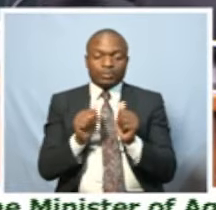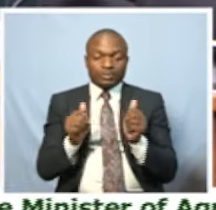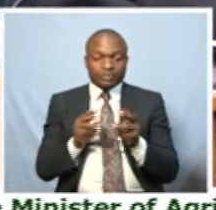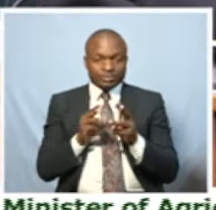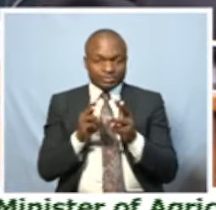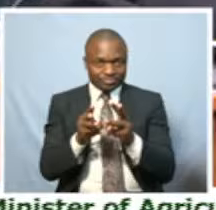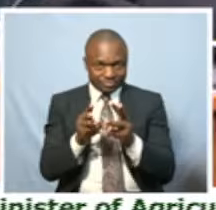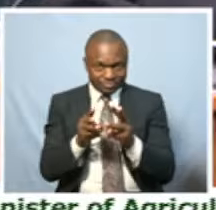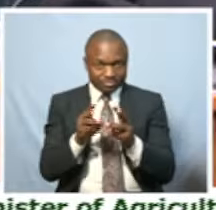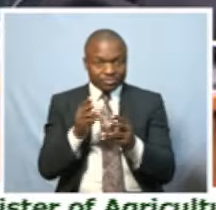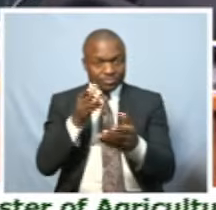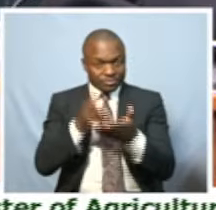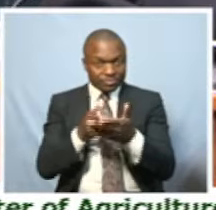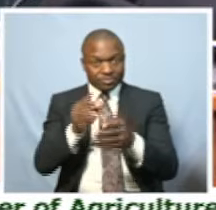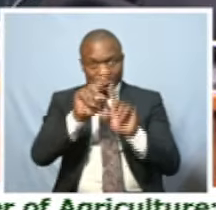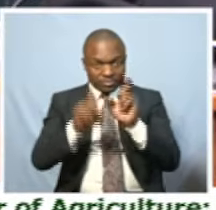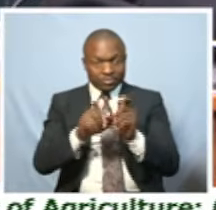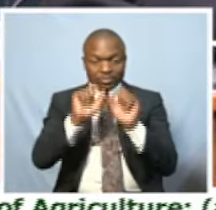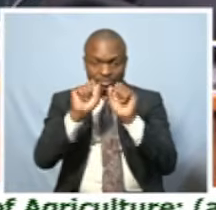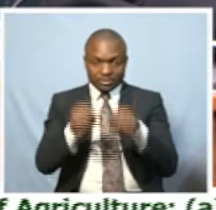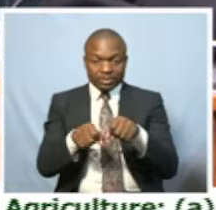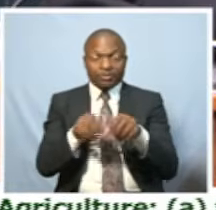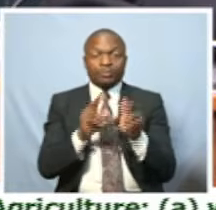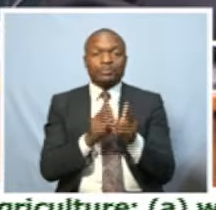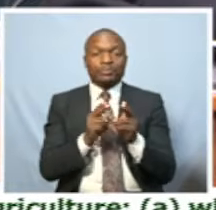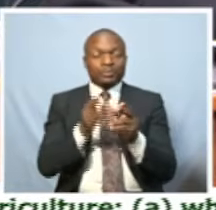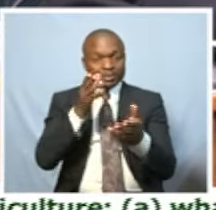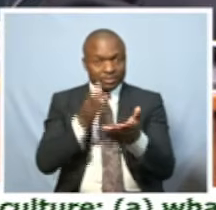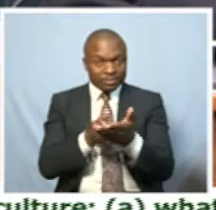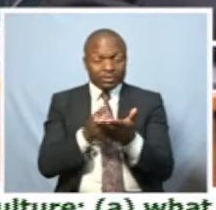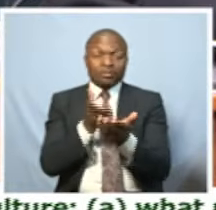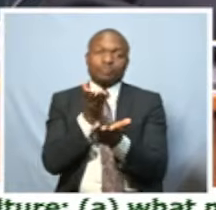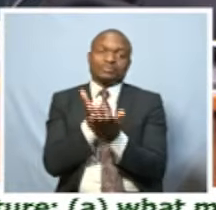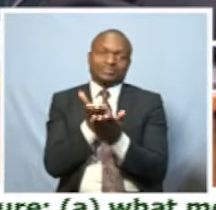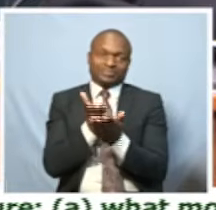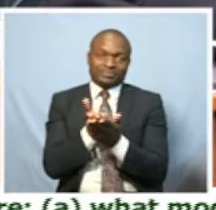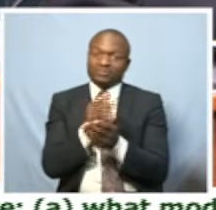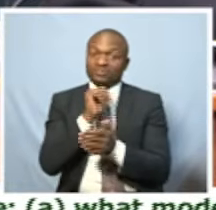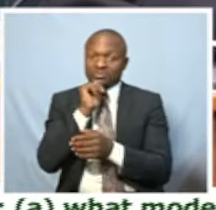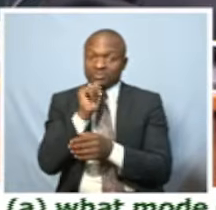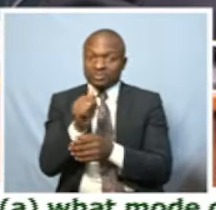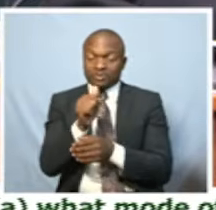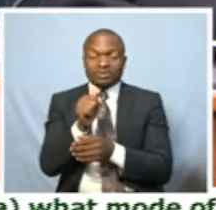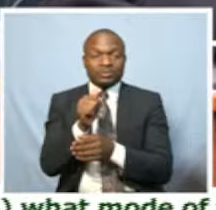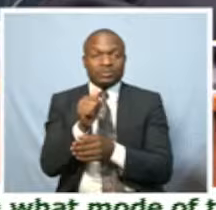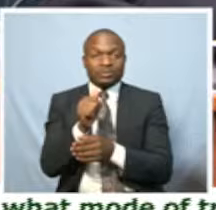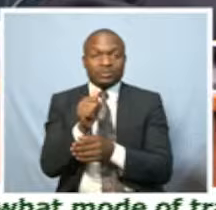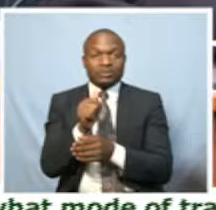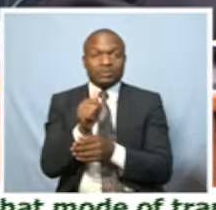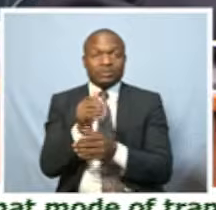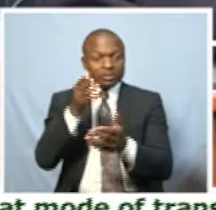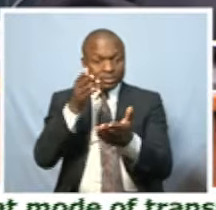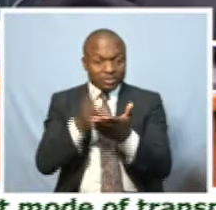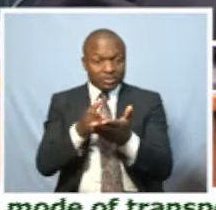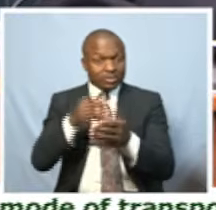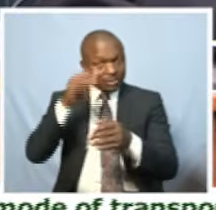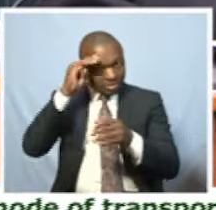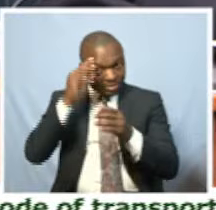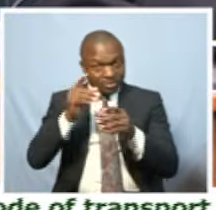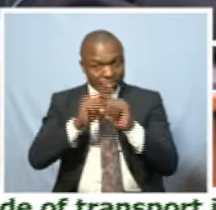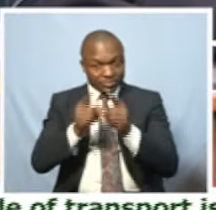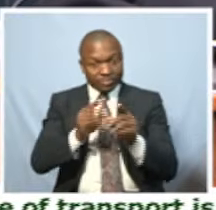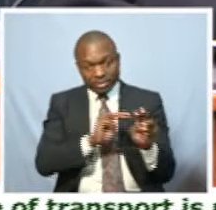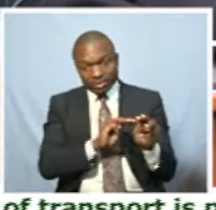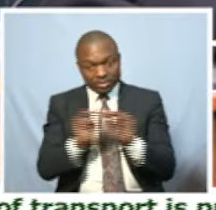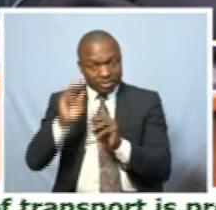manner so that such questions can be answered. This is a plea, not necessarily for this particular minister, but